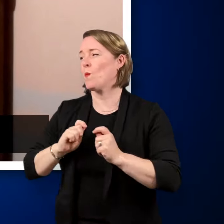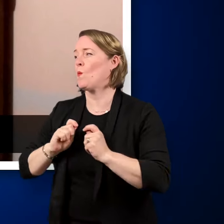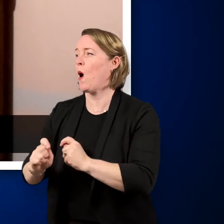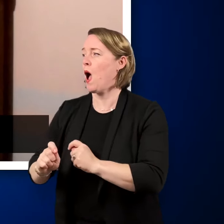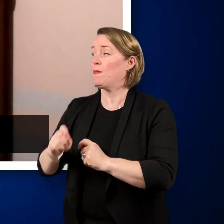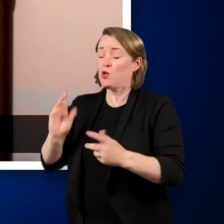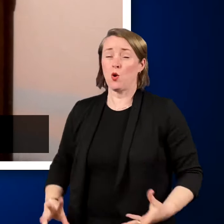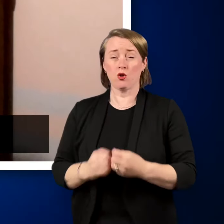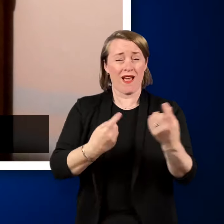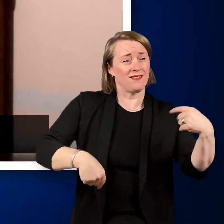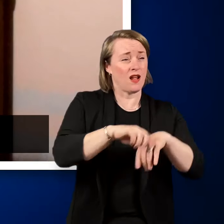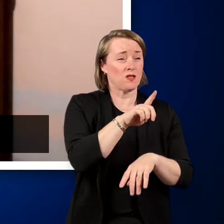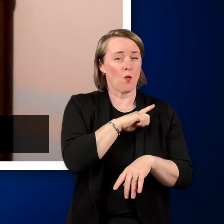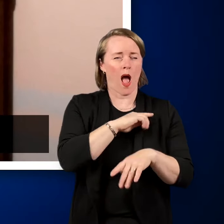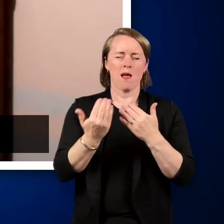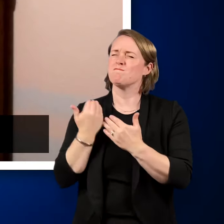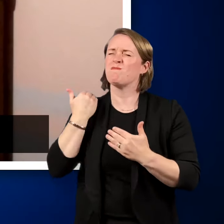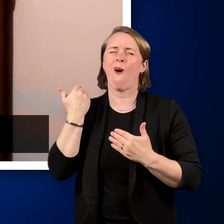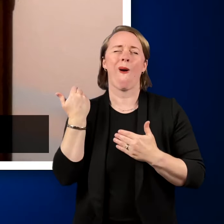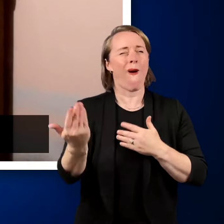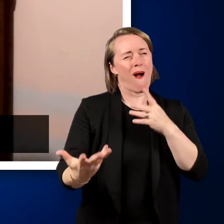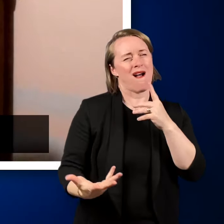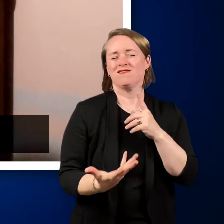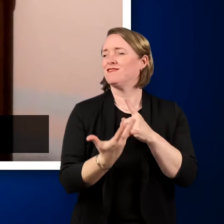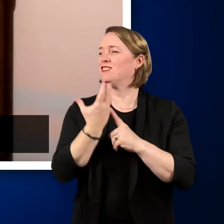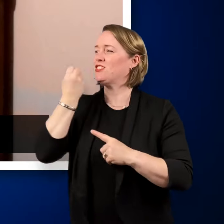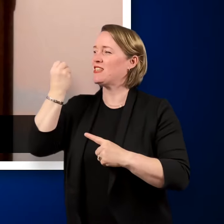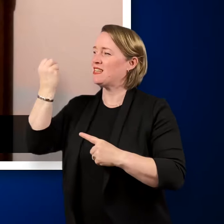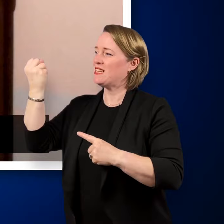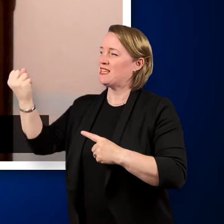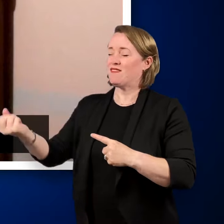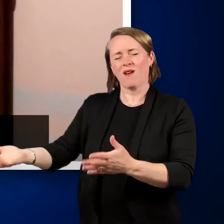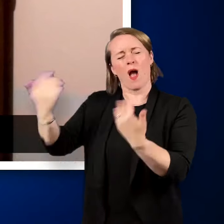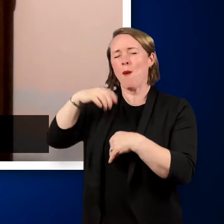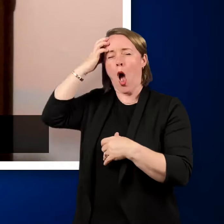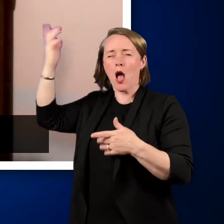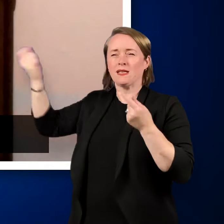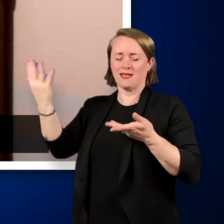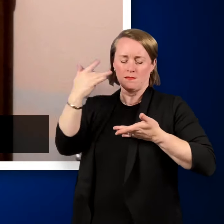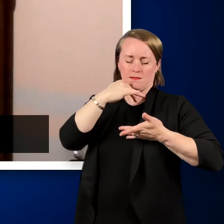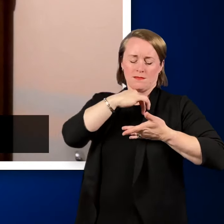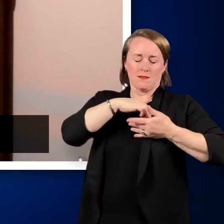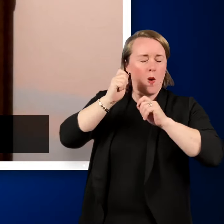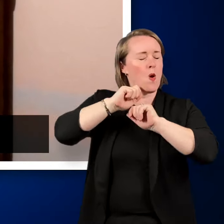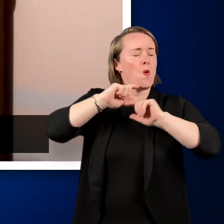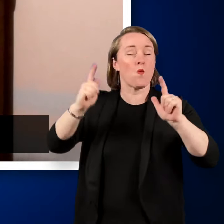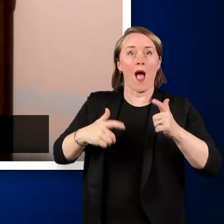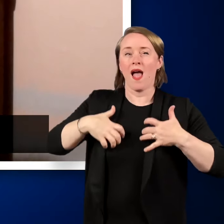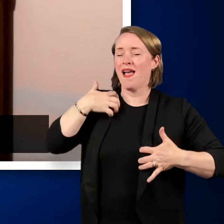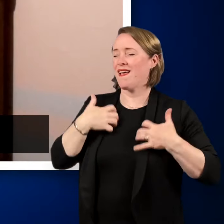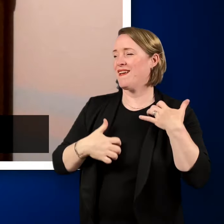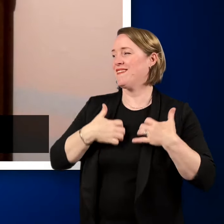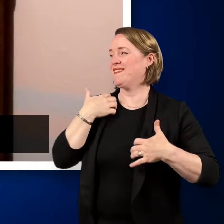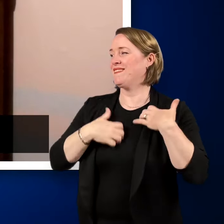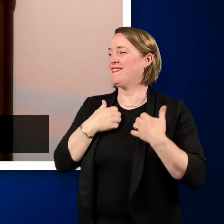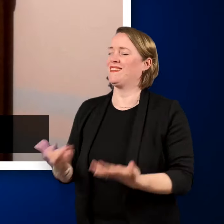Made us for much more than this. The way the kingdom seed in us.